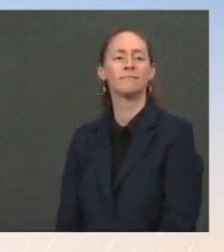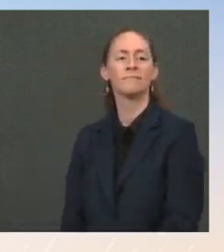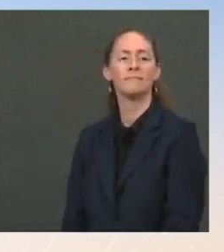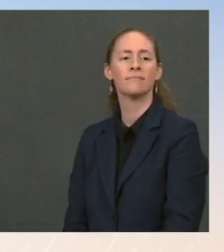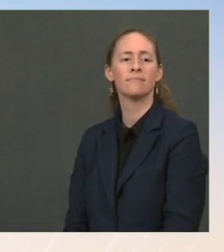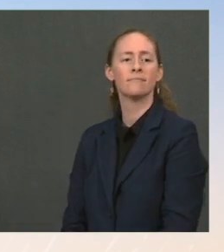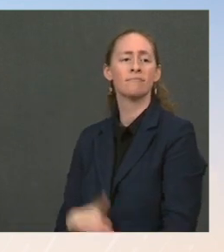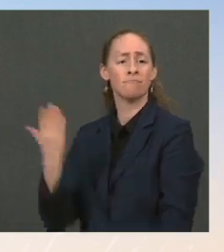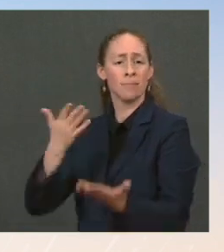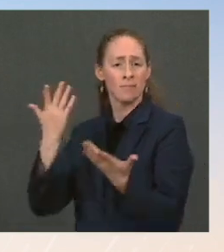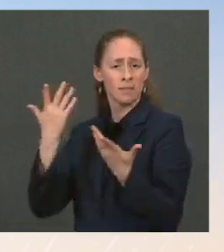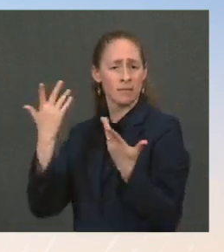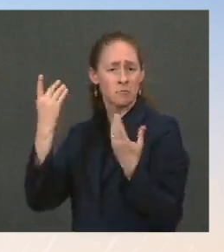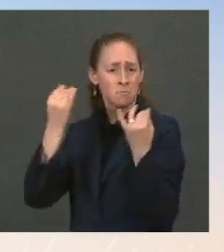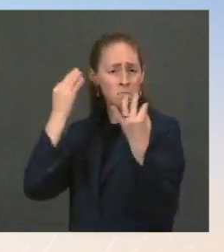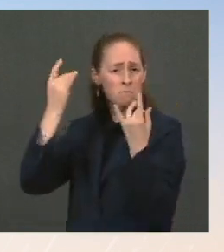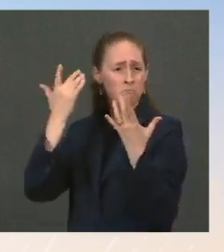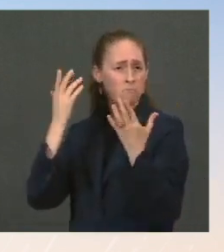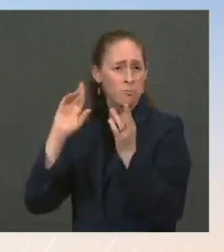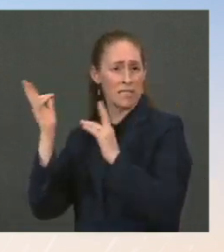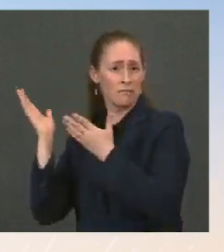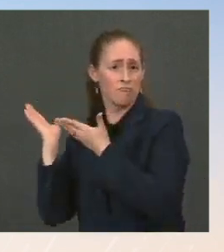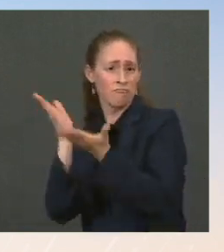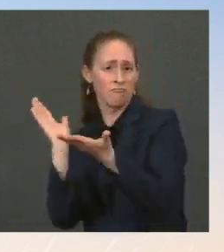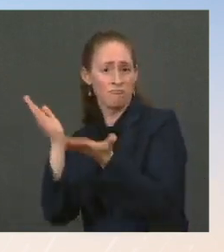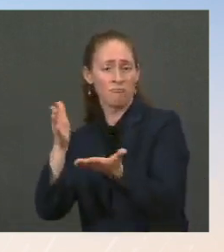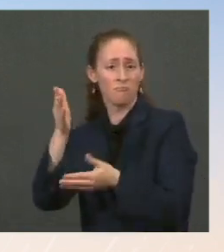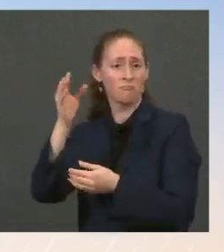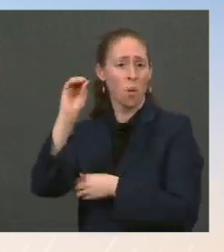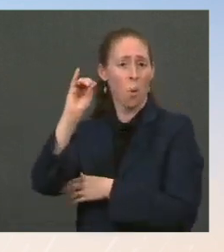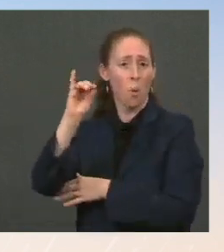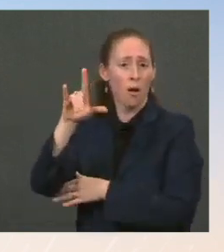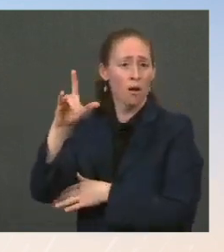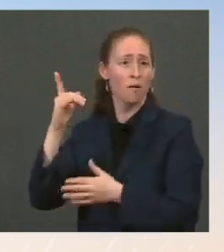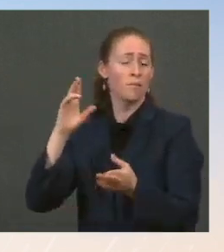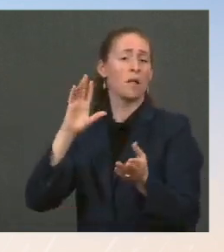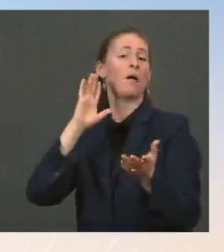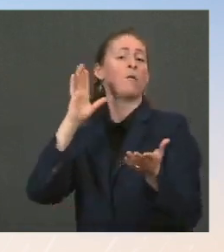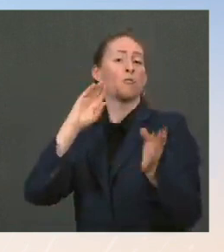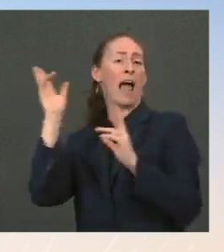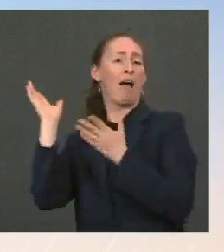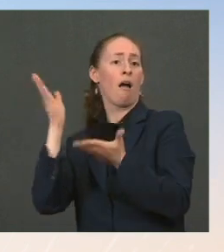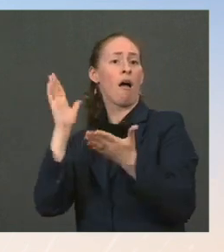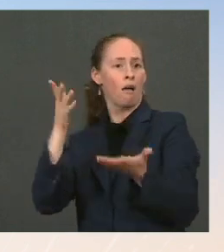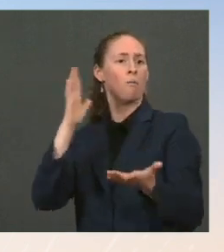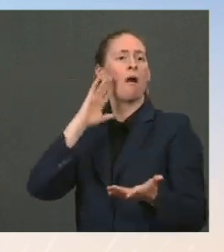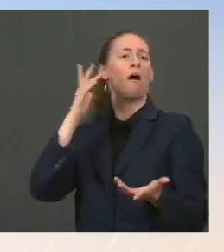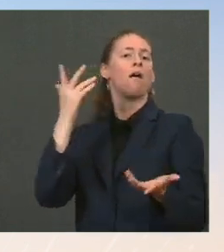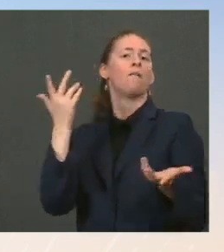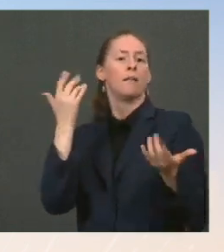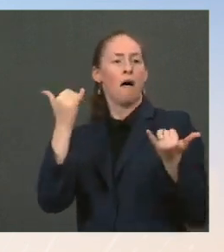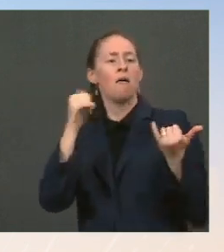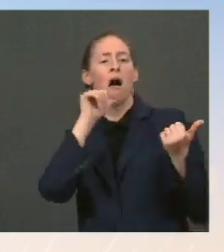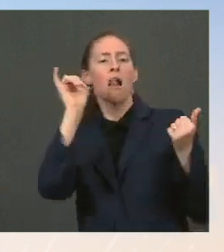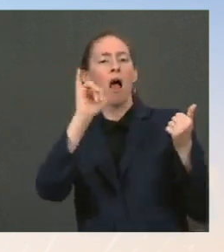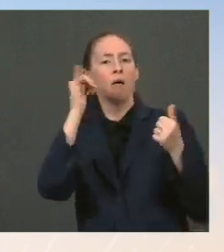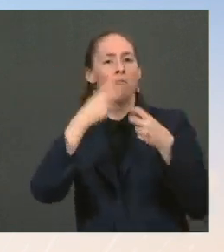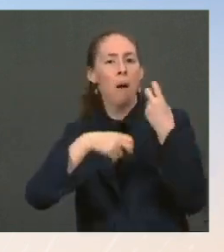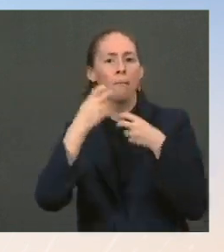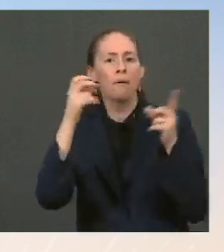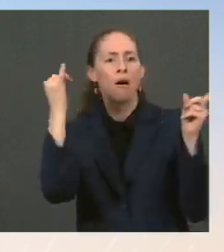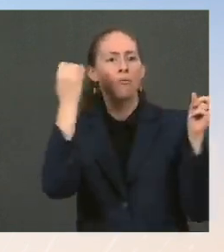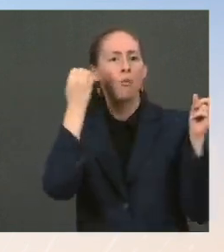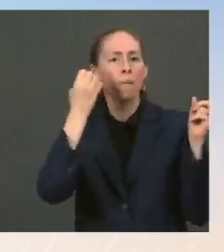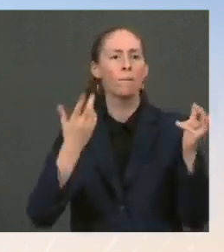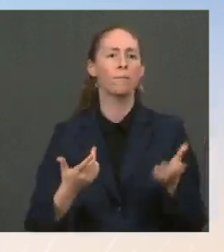off the type of shortages and price spikes that we're seeing in Europe and parts of Europe? I'm just not going to make any additional policy predictions at